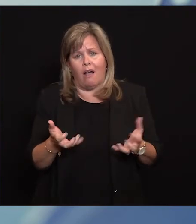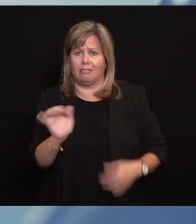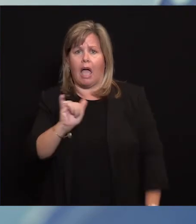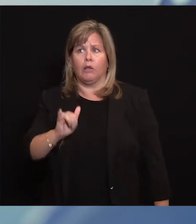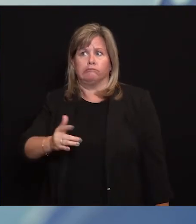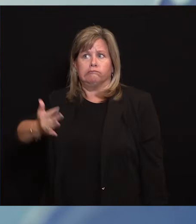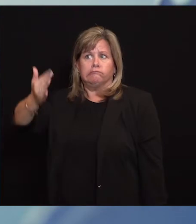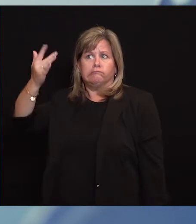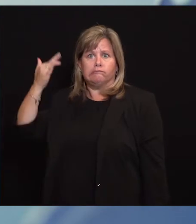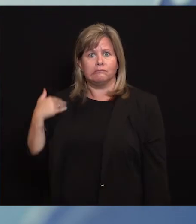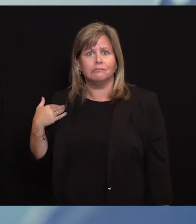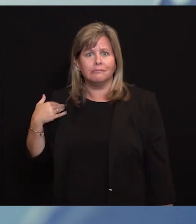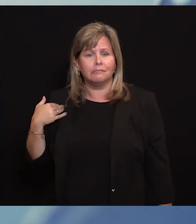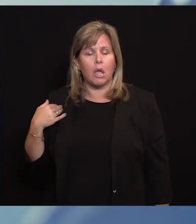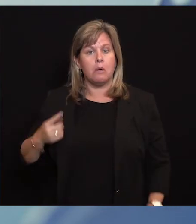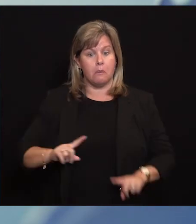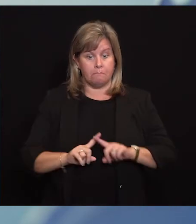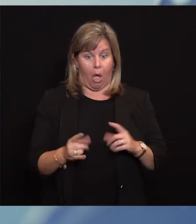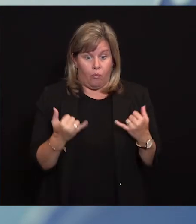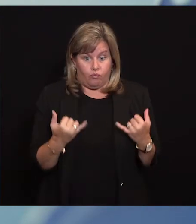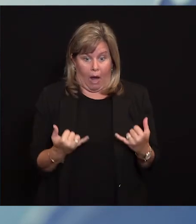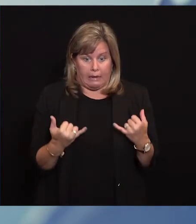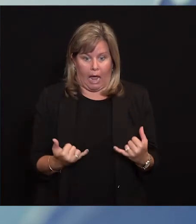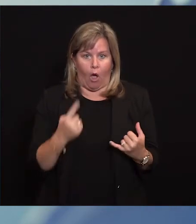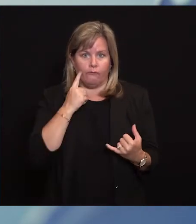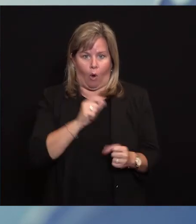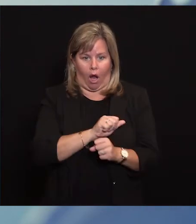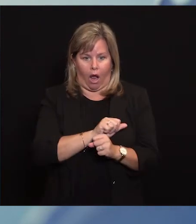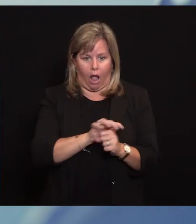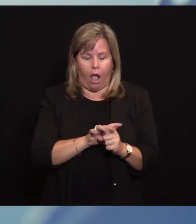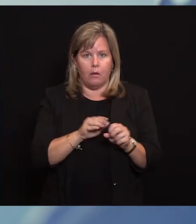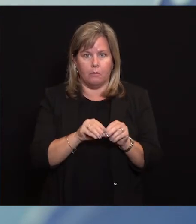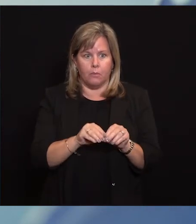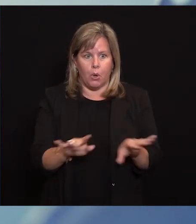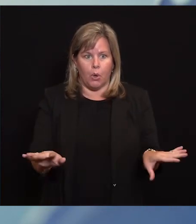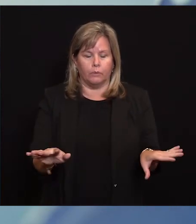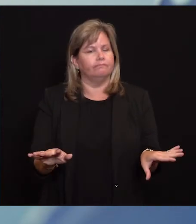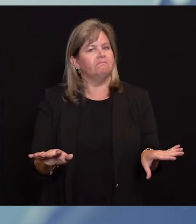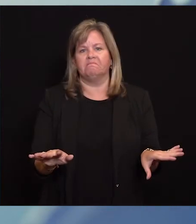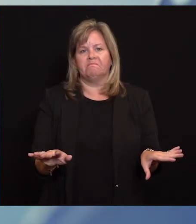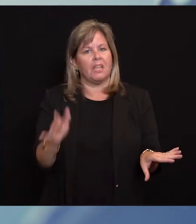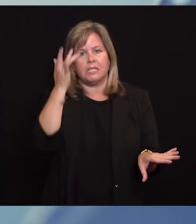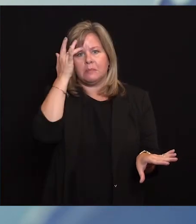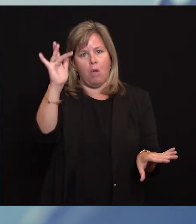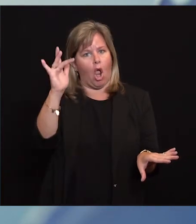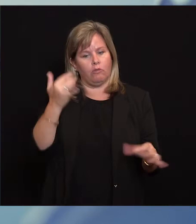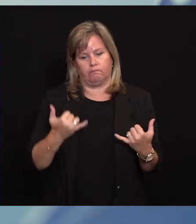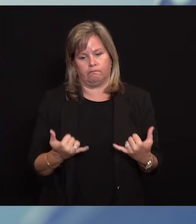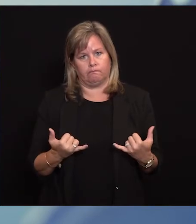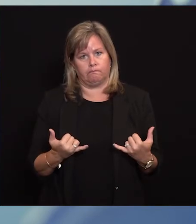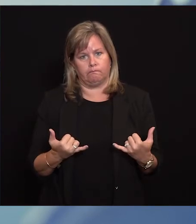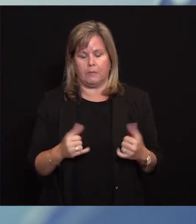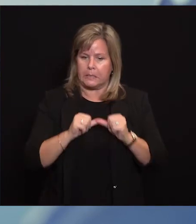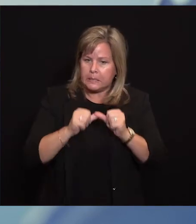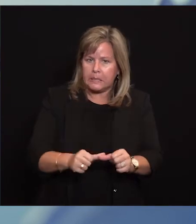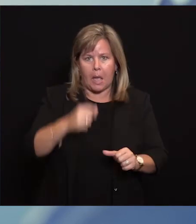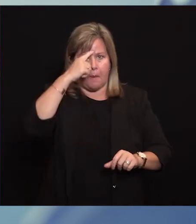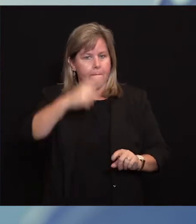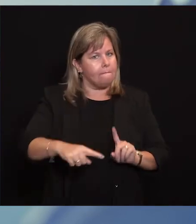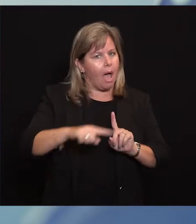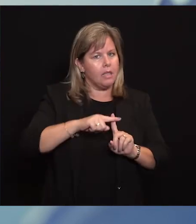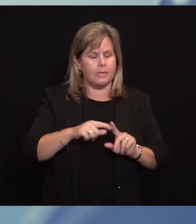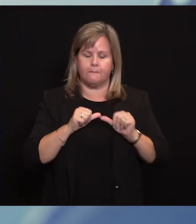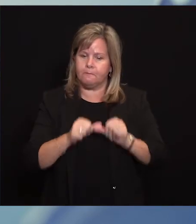But we're encouraging you right now, for the sake of everyone's health, let's be smart about this. Let's stay positive. Let's stay heroic,